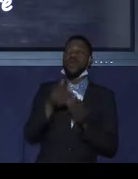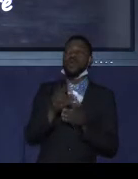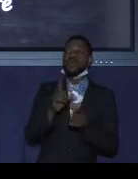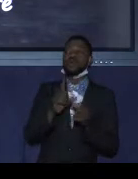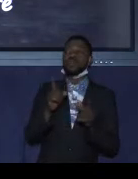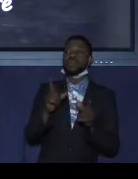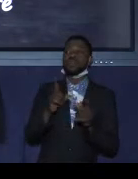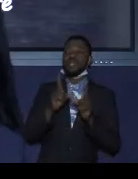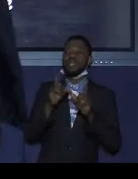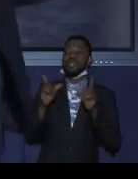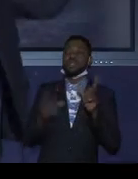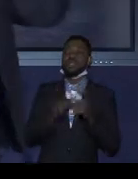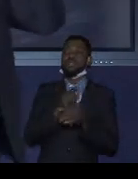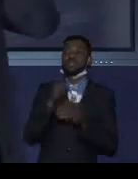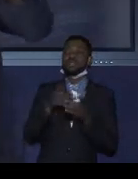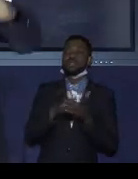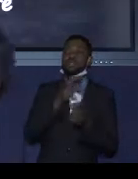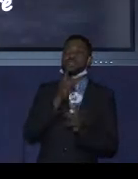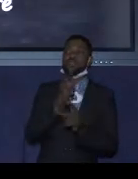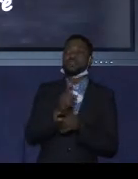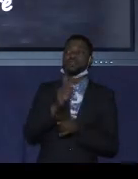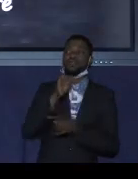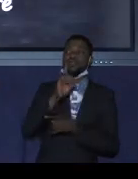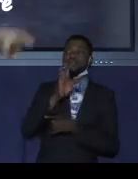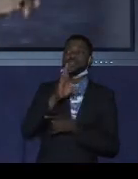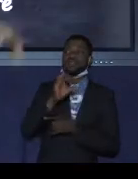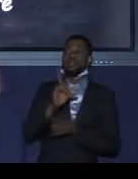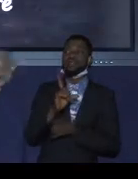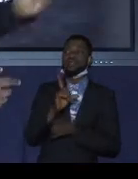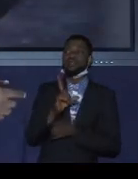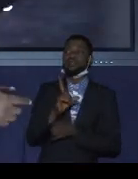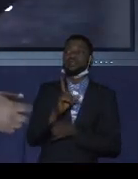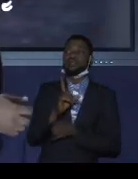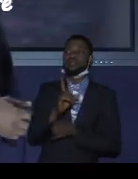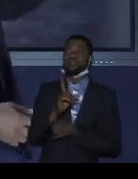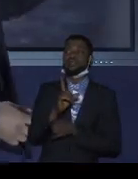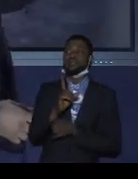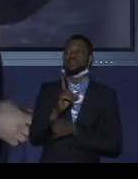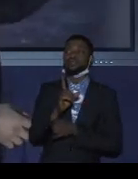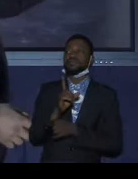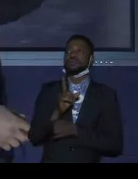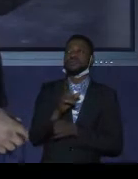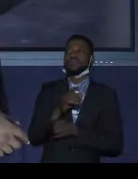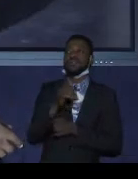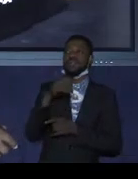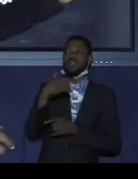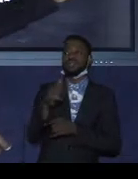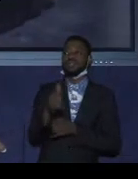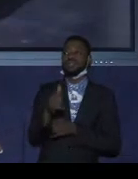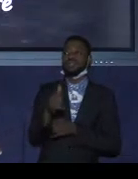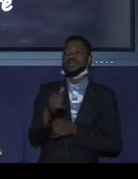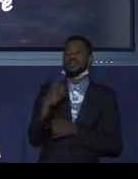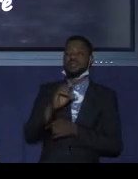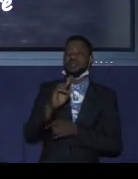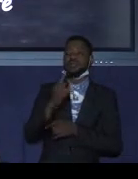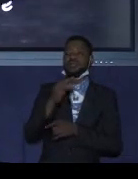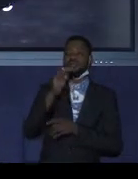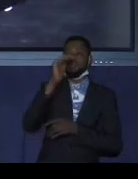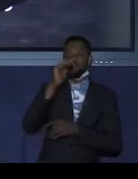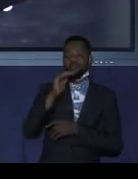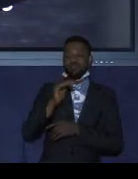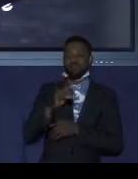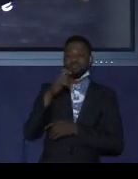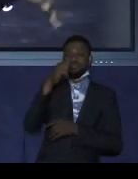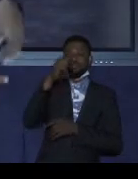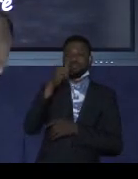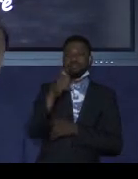liter, then this line is just 1 centiliter, because you have 1, 2, 3. There are 10 here for this first